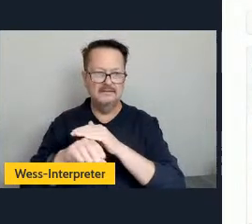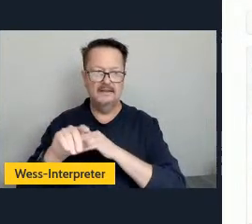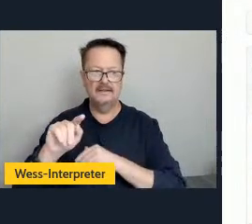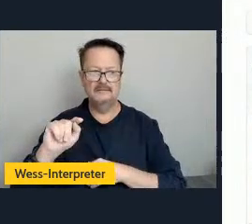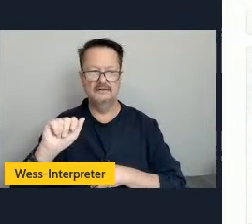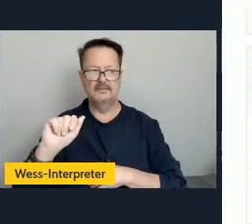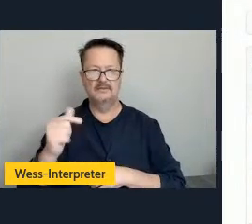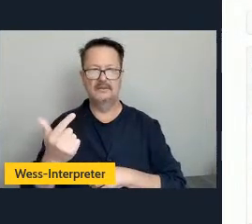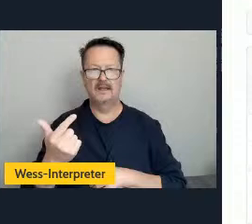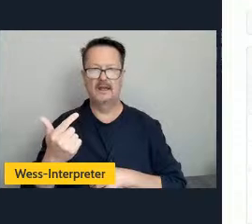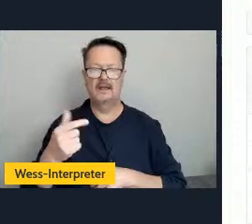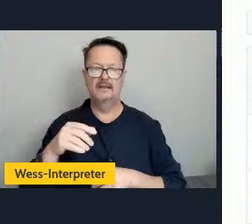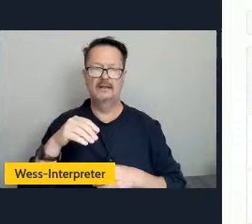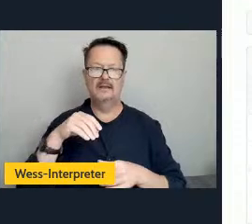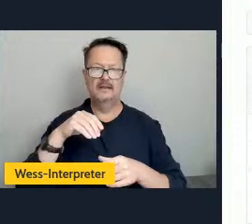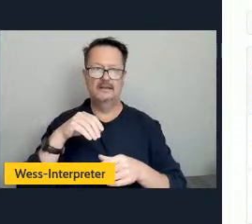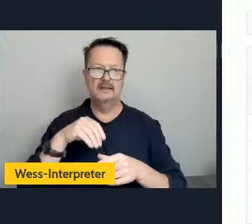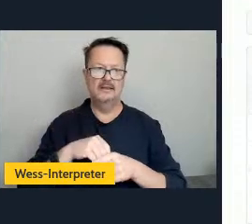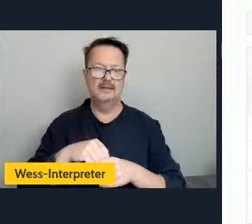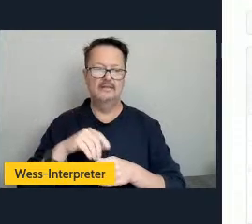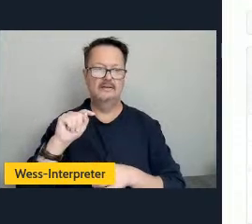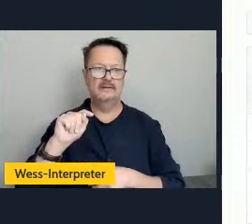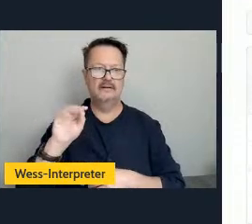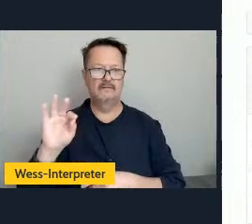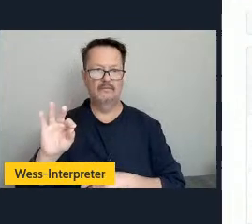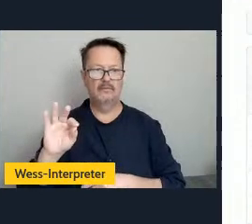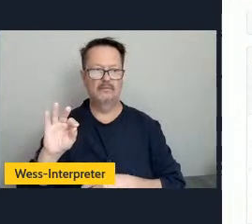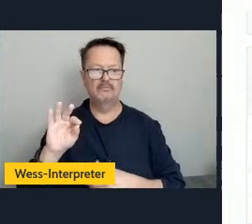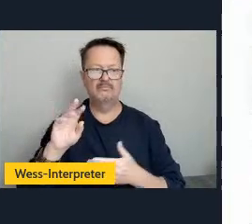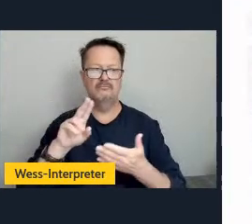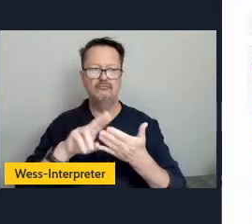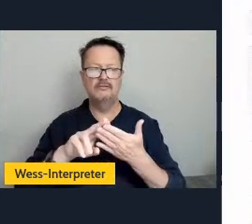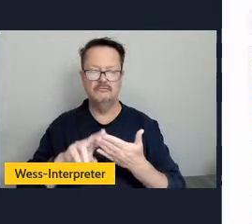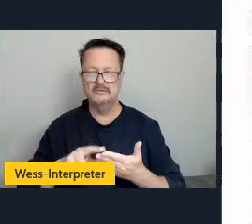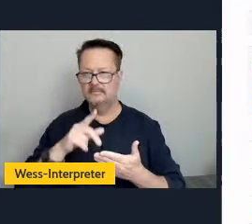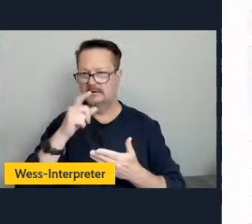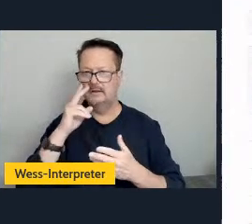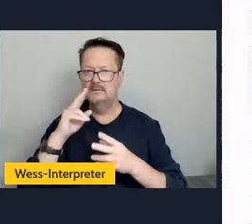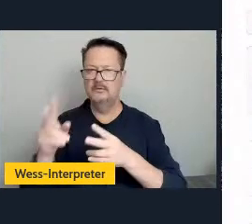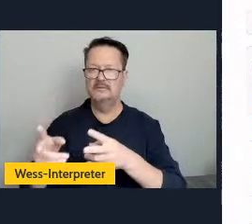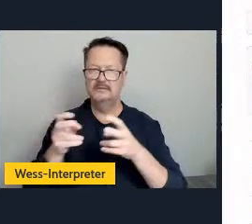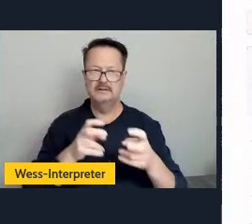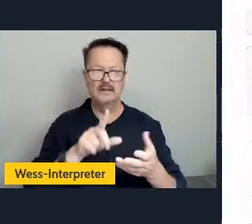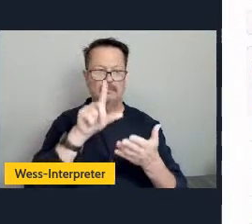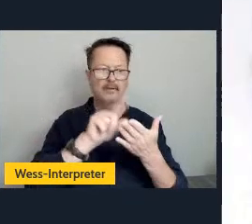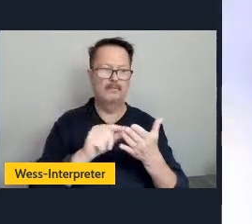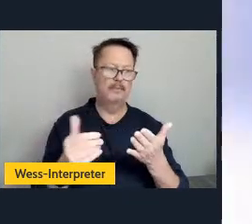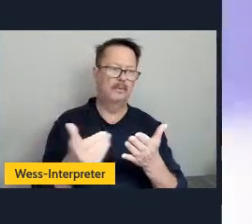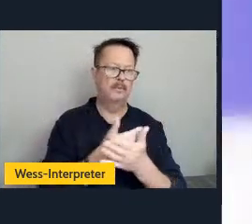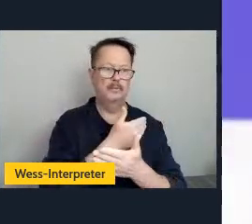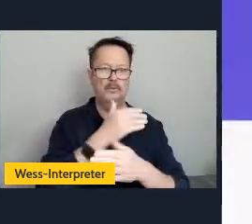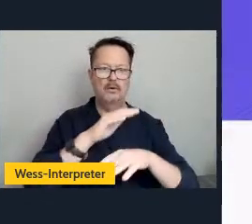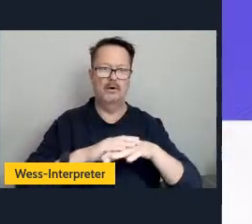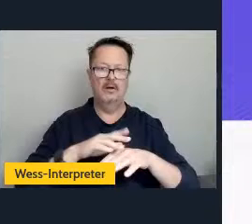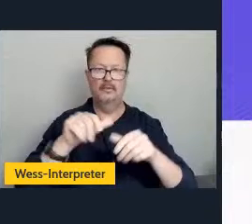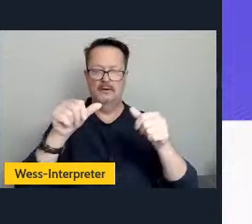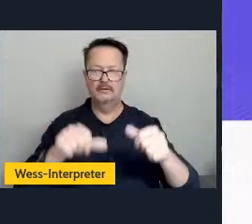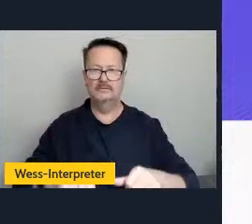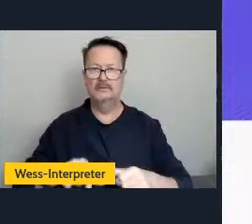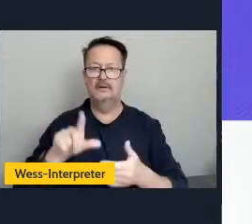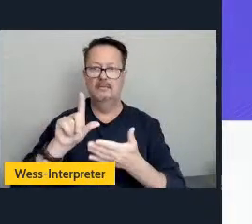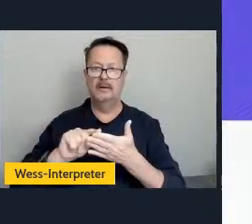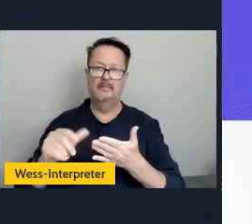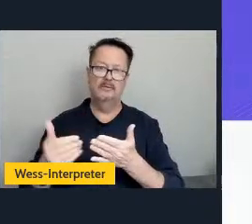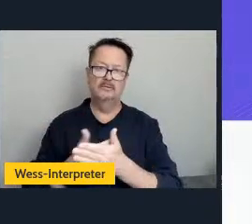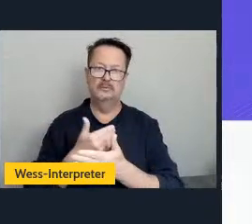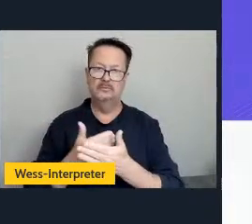the Terraform registry, because Terraform will pick that up and publish a new version on the registry. Publish a new module on the